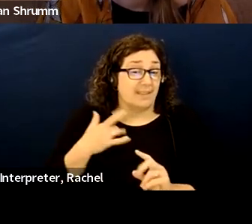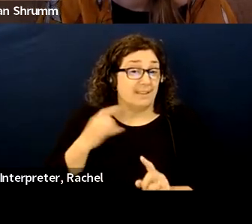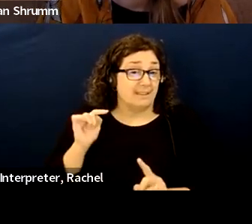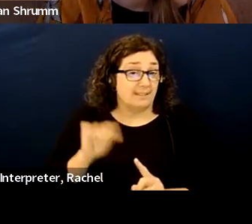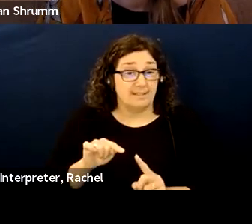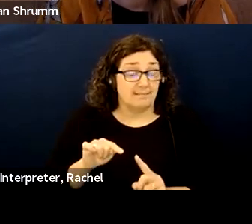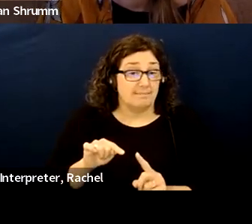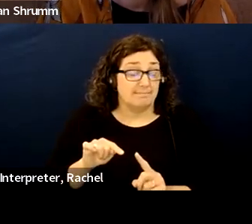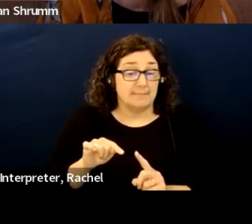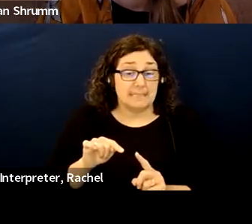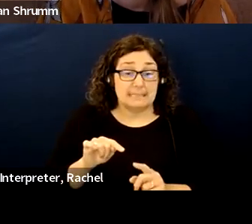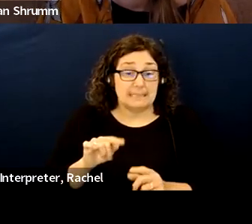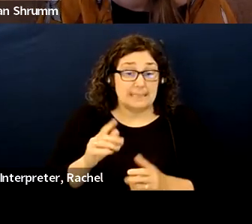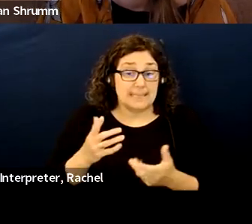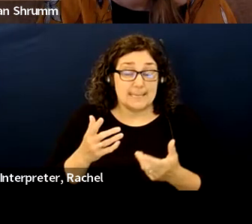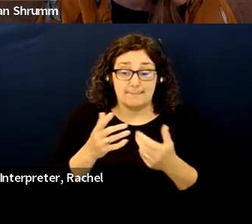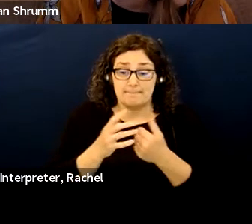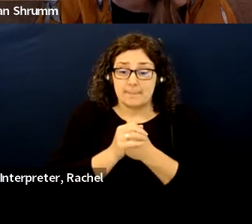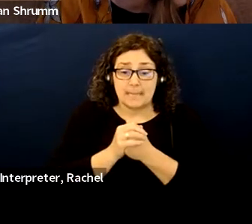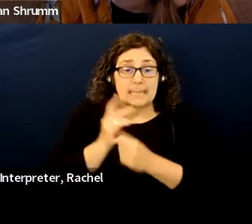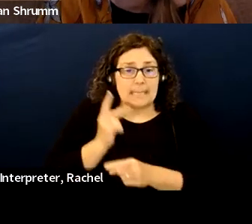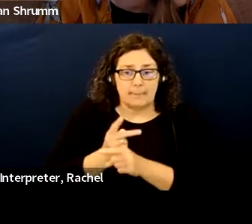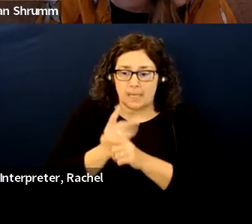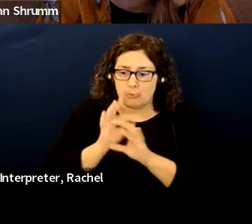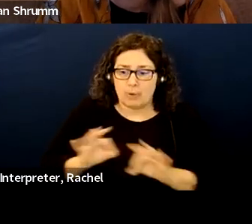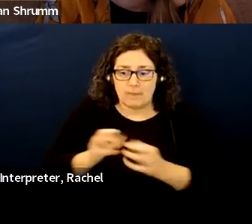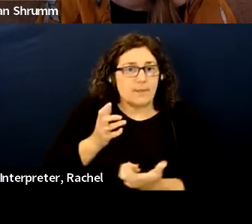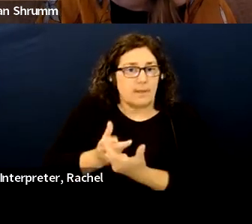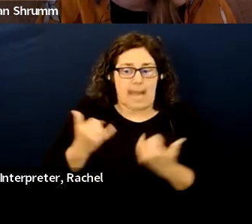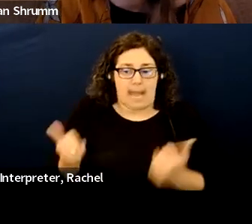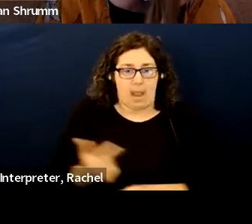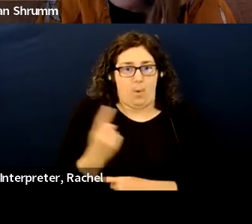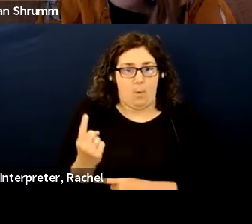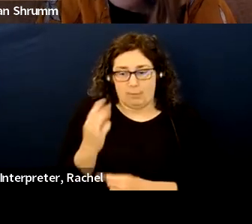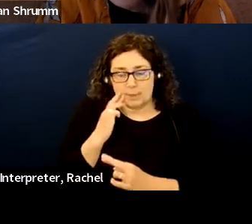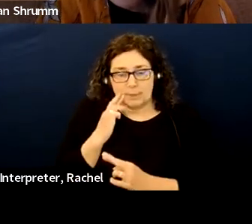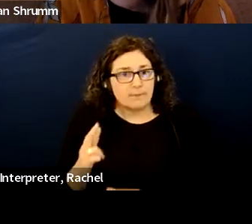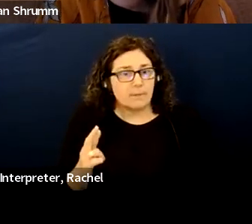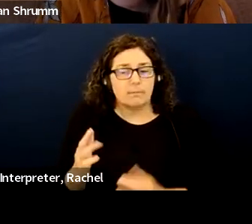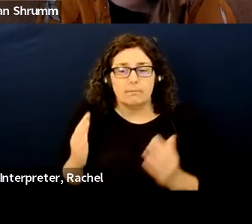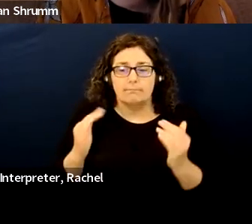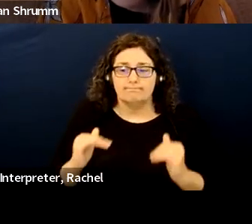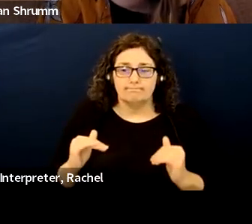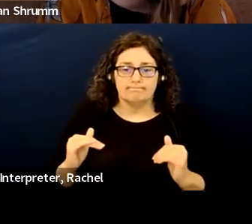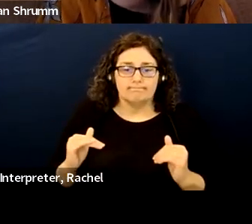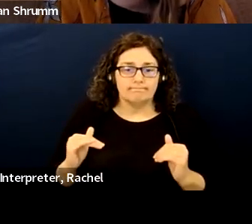keeping things that are relevant, that are respectful, that are